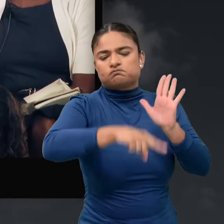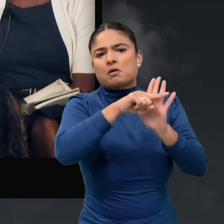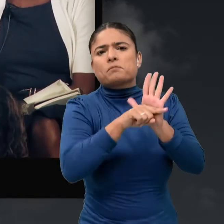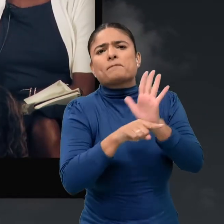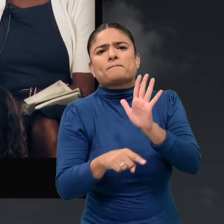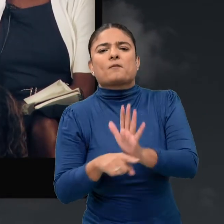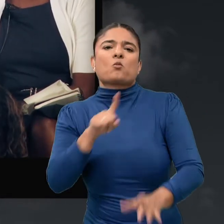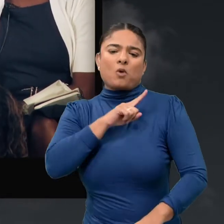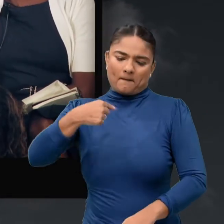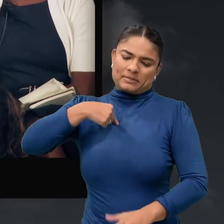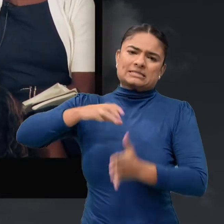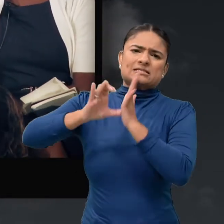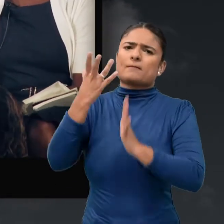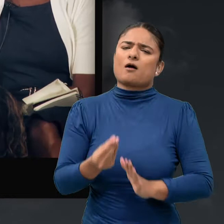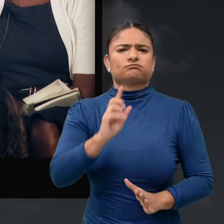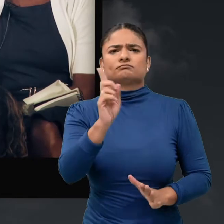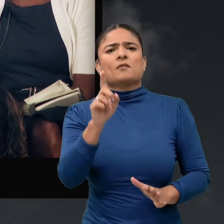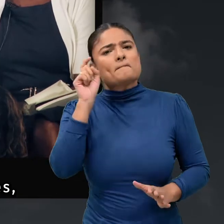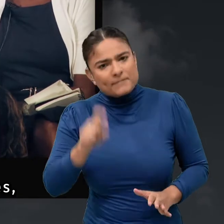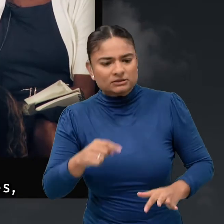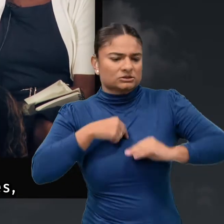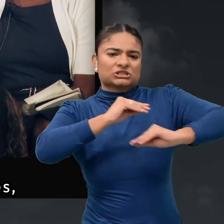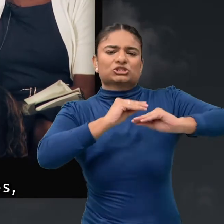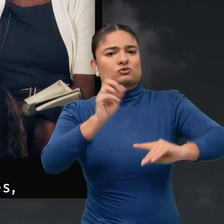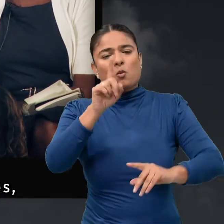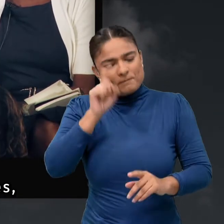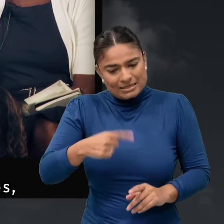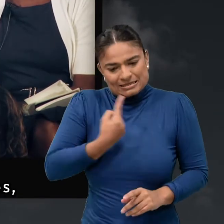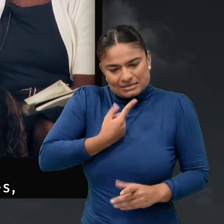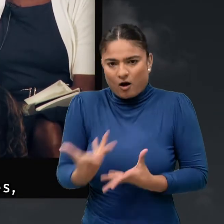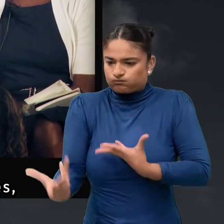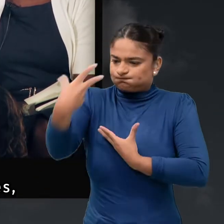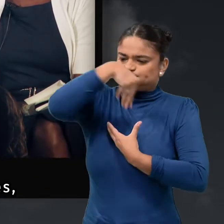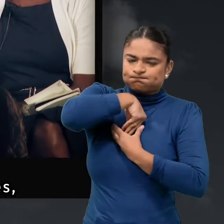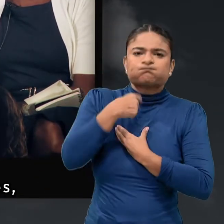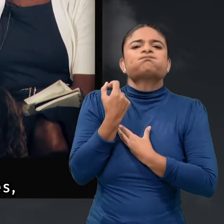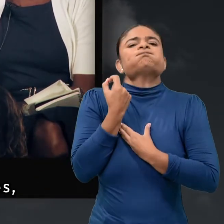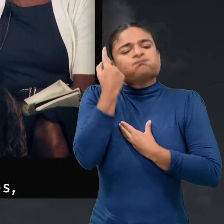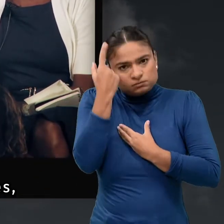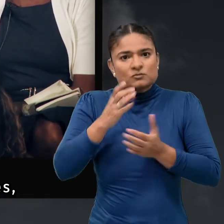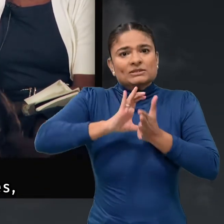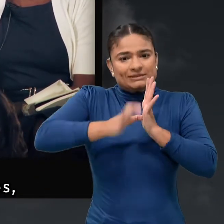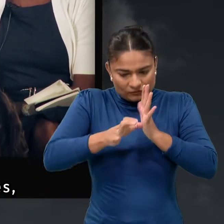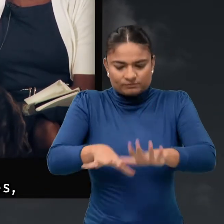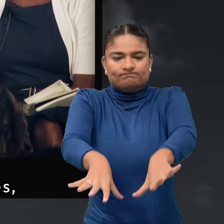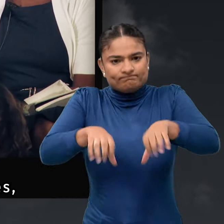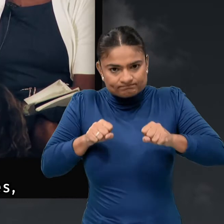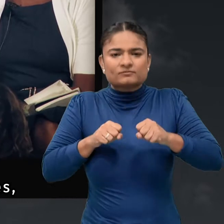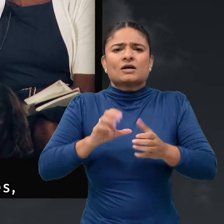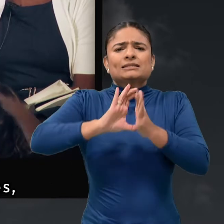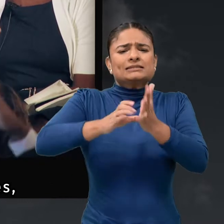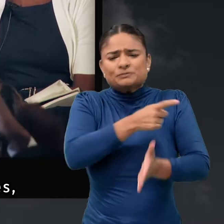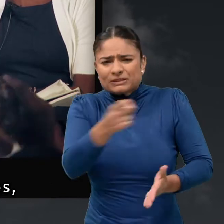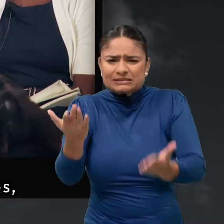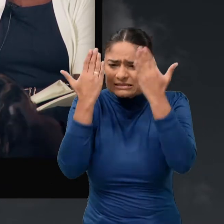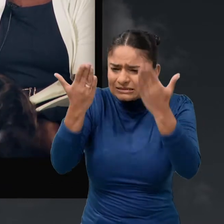publish papers just by virtue of having an impairment. I advocate for more disabled people to actually take on